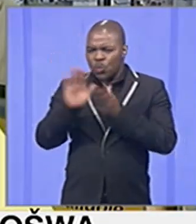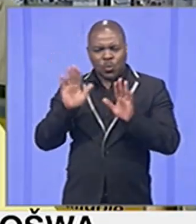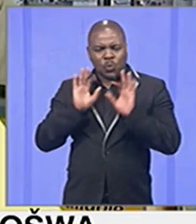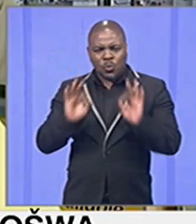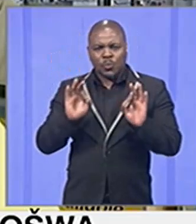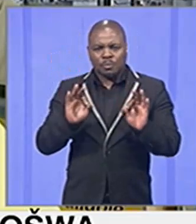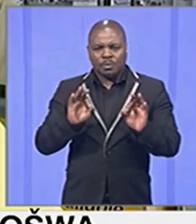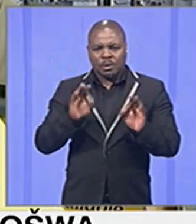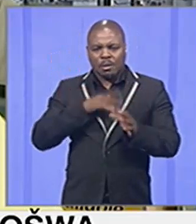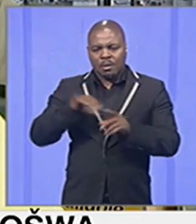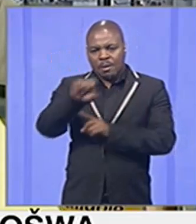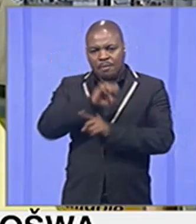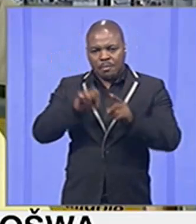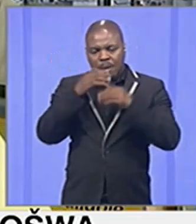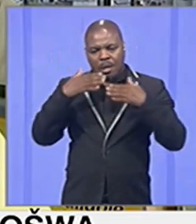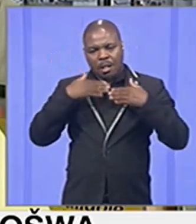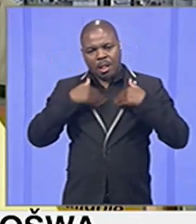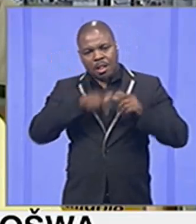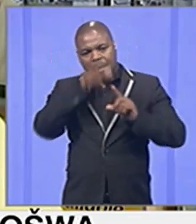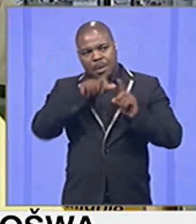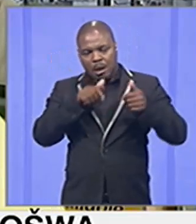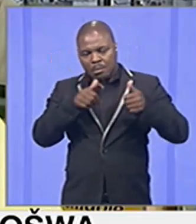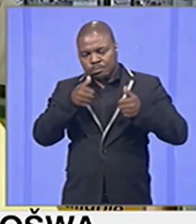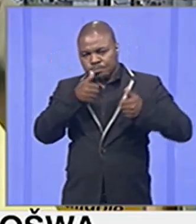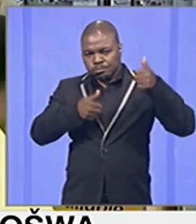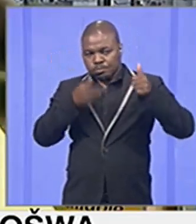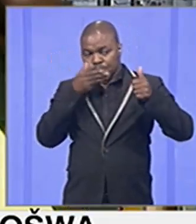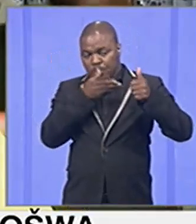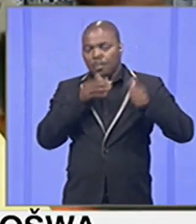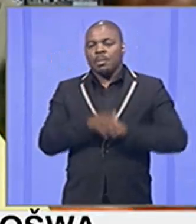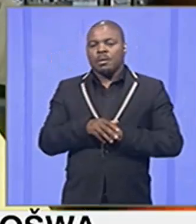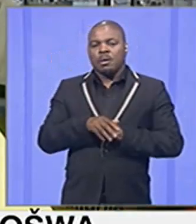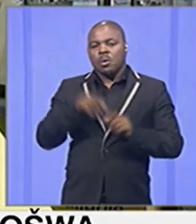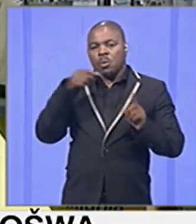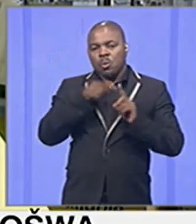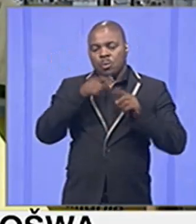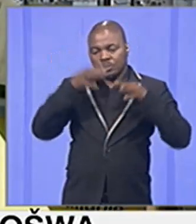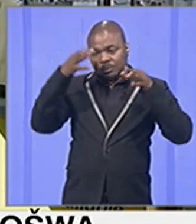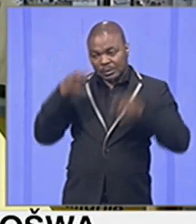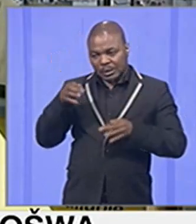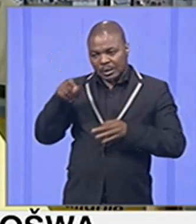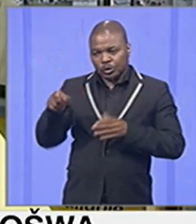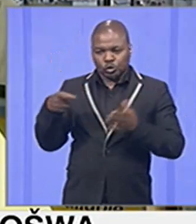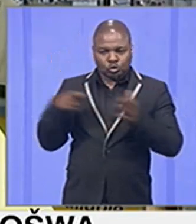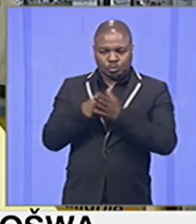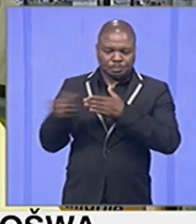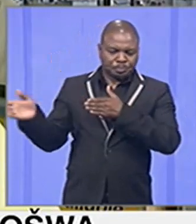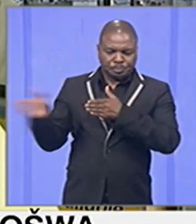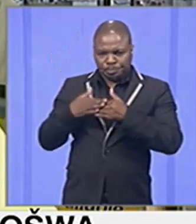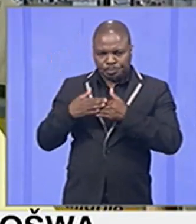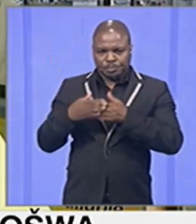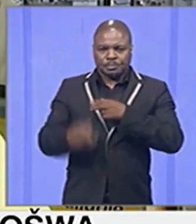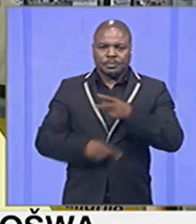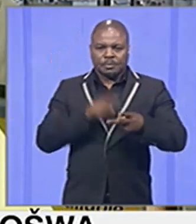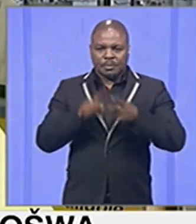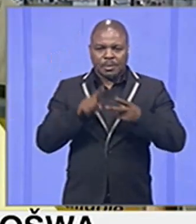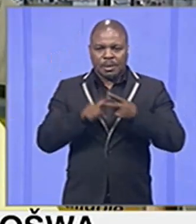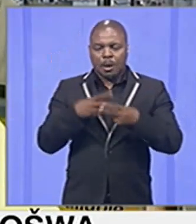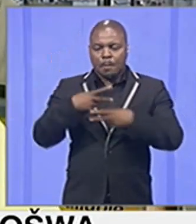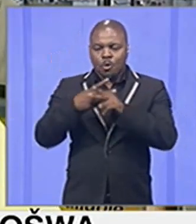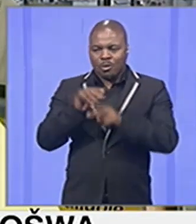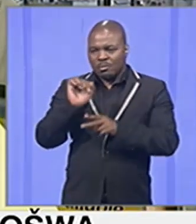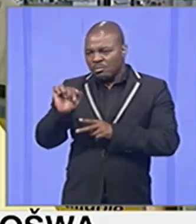le environmental health practitioners ba ile gore ba tshotse tshwetso ya go tswala shop le go tsa di products